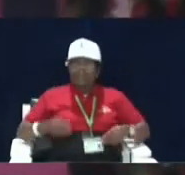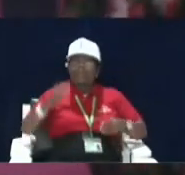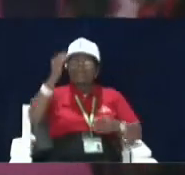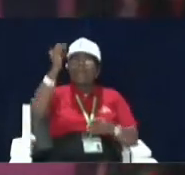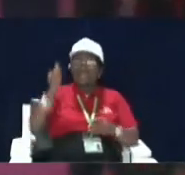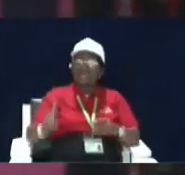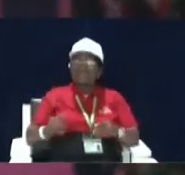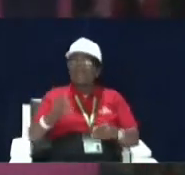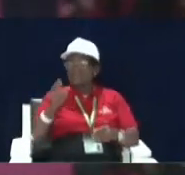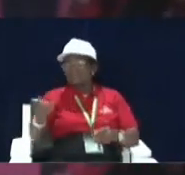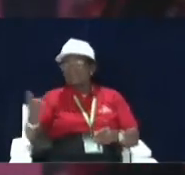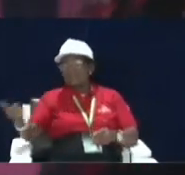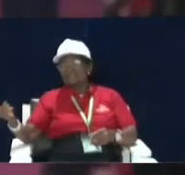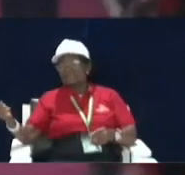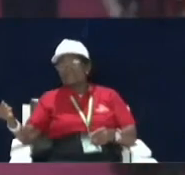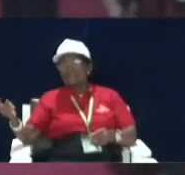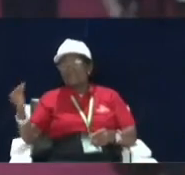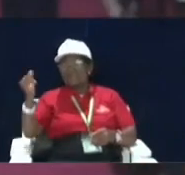materially,